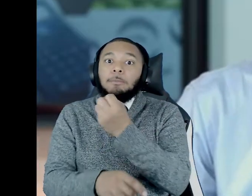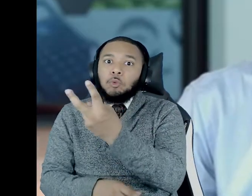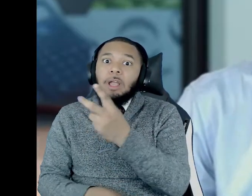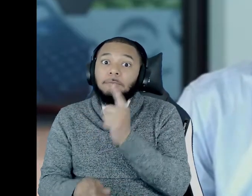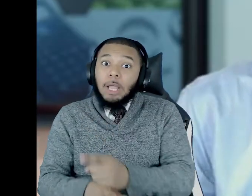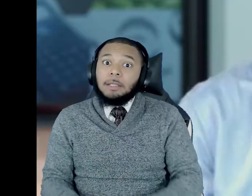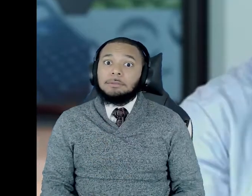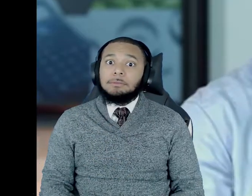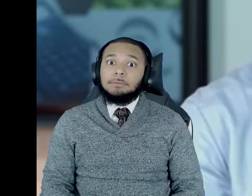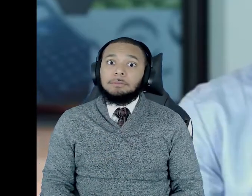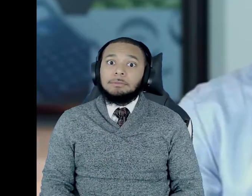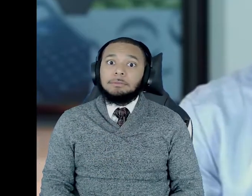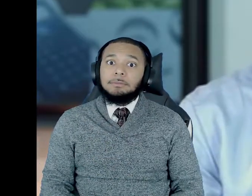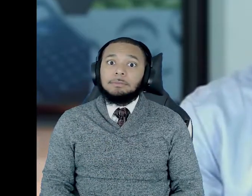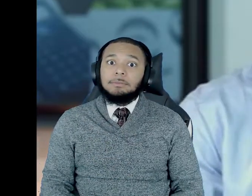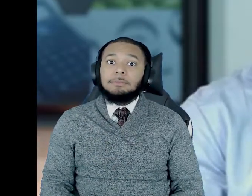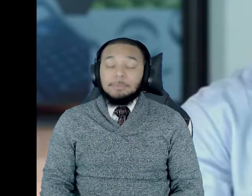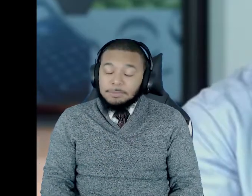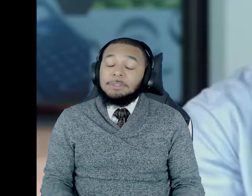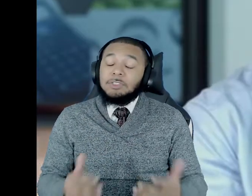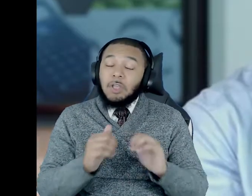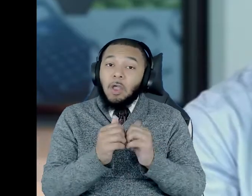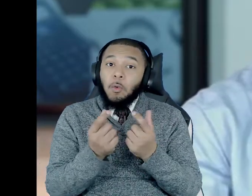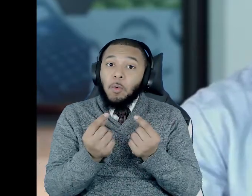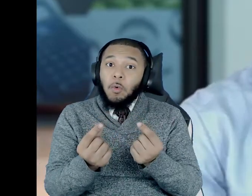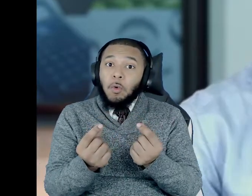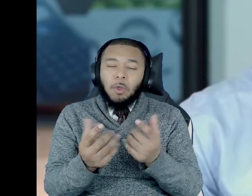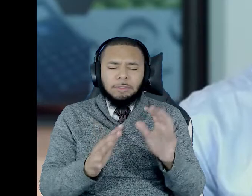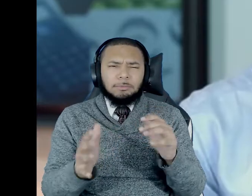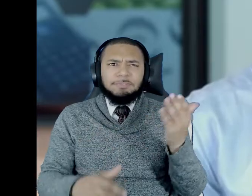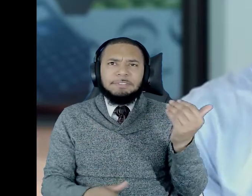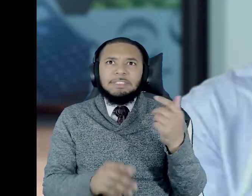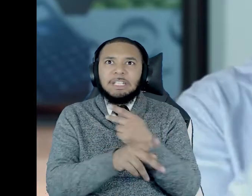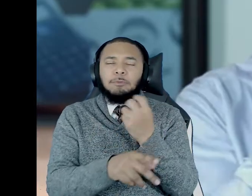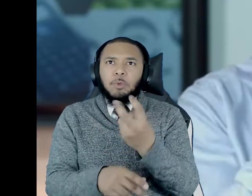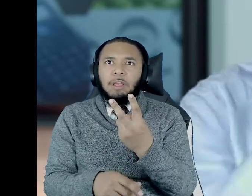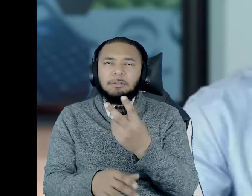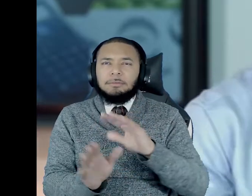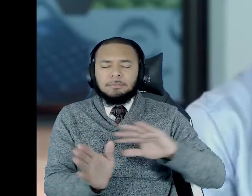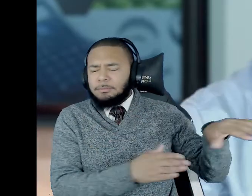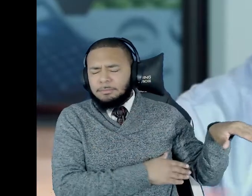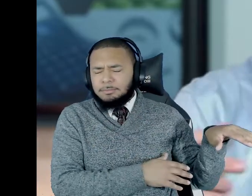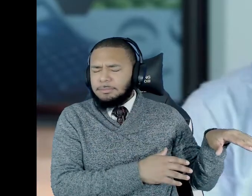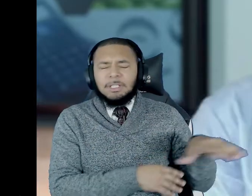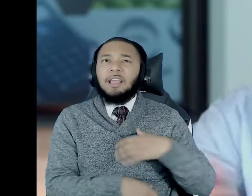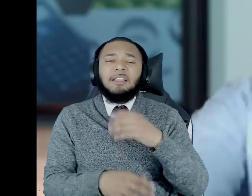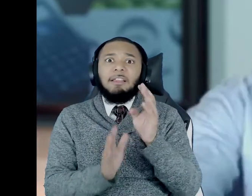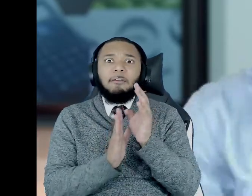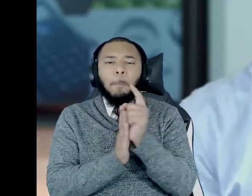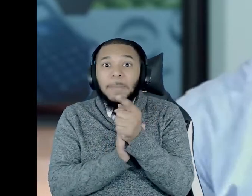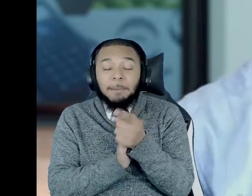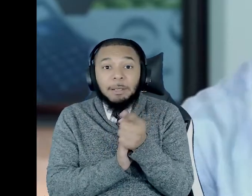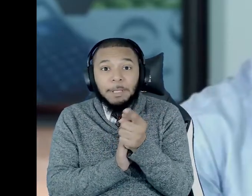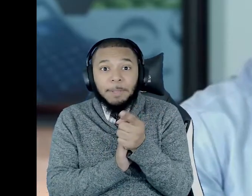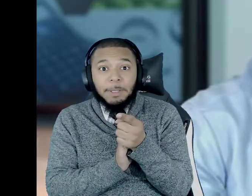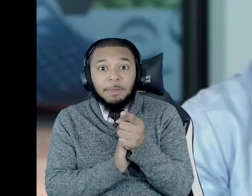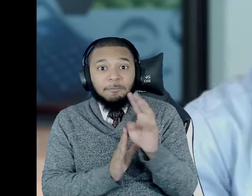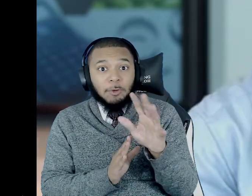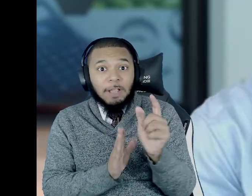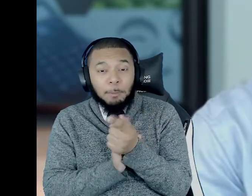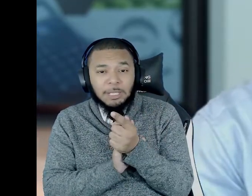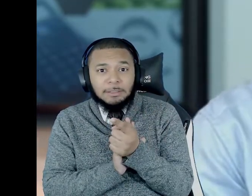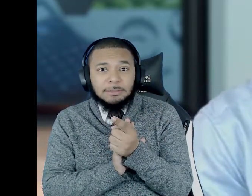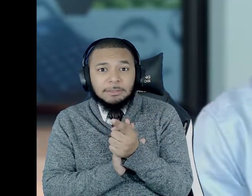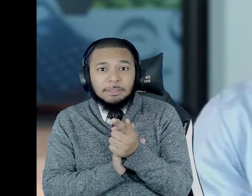But we already did that, right? That was the 15 hours times the $12 an hour. But the 45 minutes, So let me